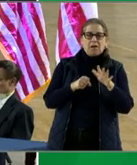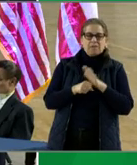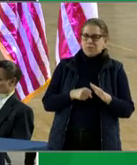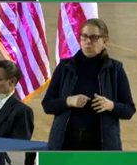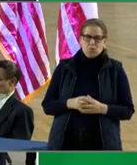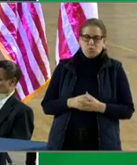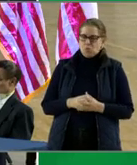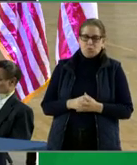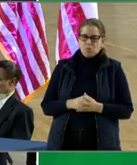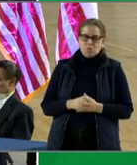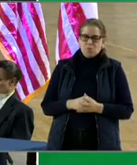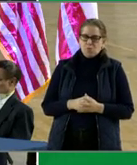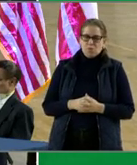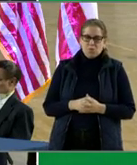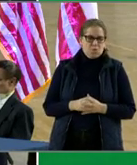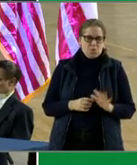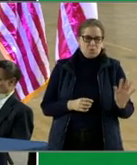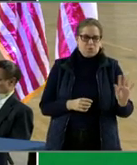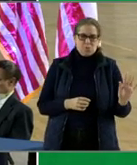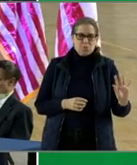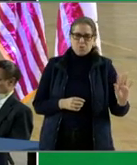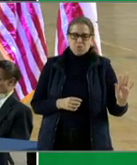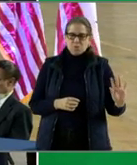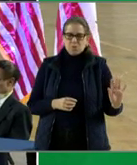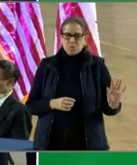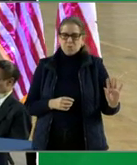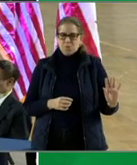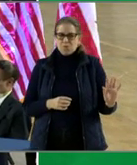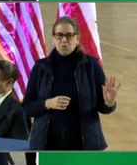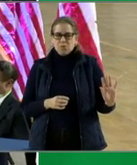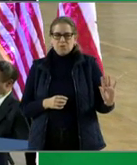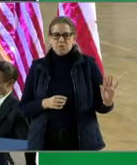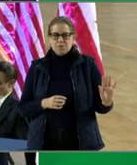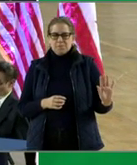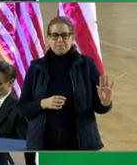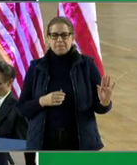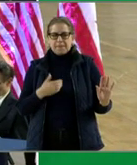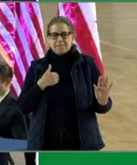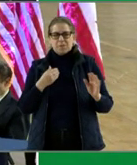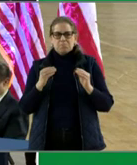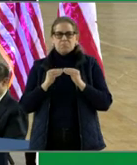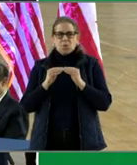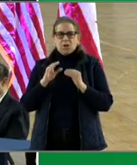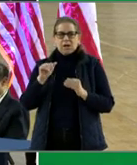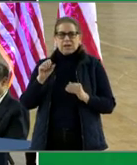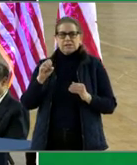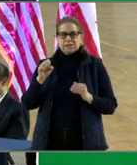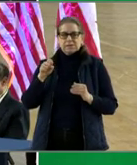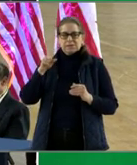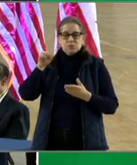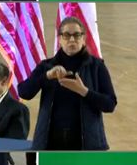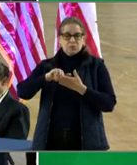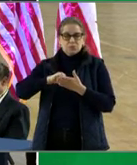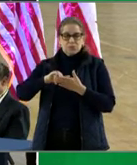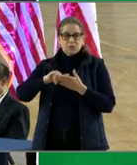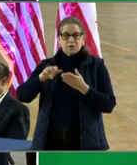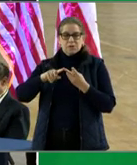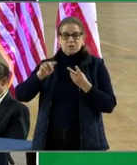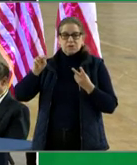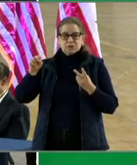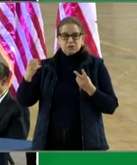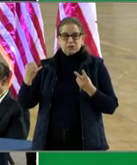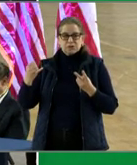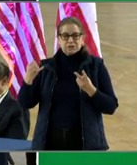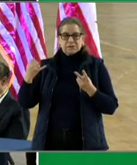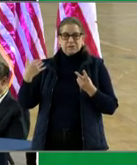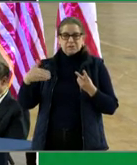IHME model who were further ahead, for example, like New York and New Jersey, and we're seeing their actual need for medical